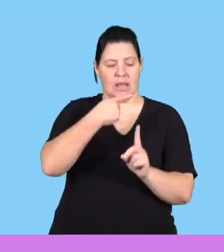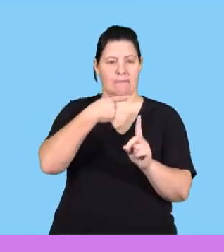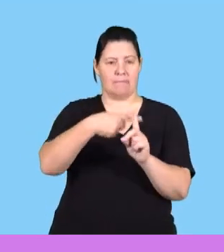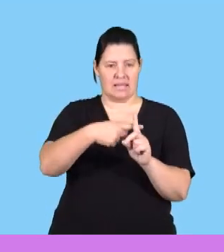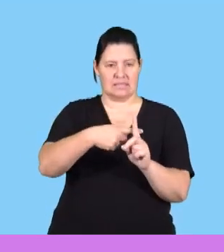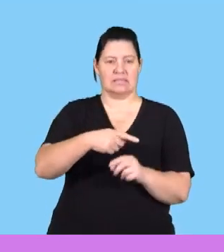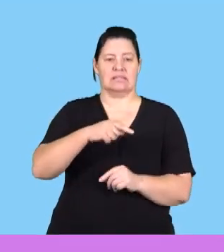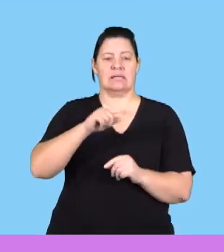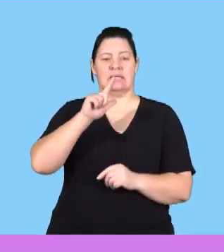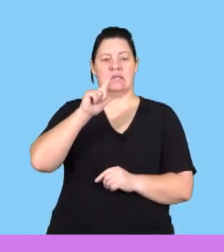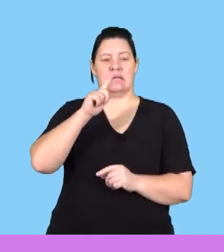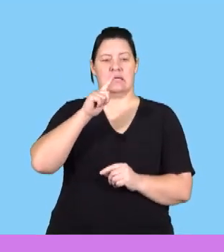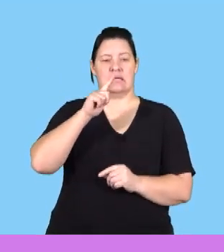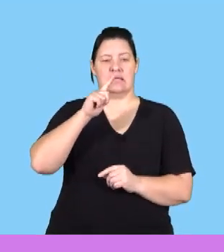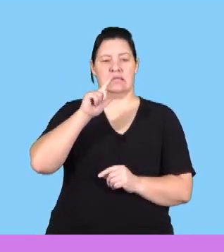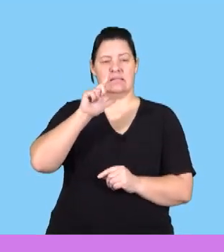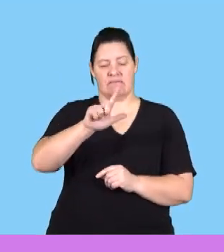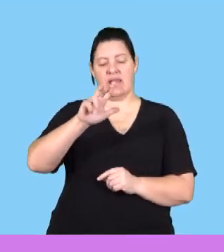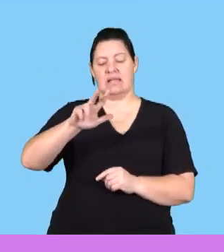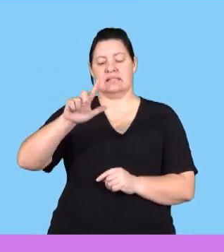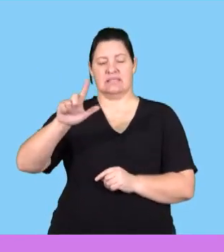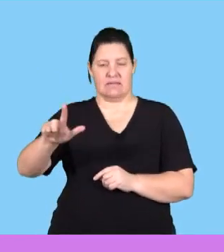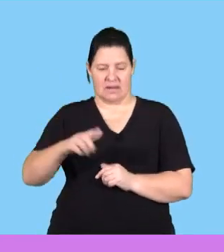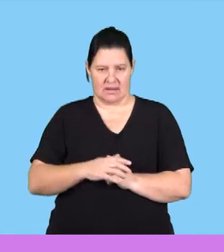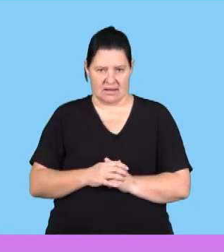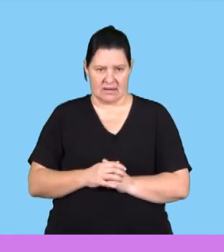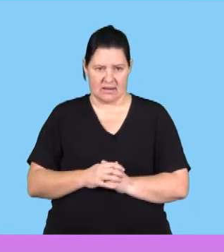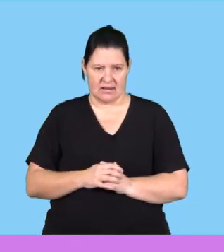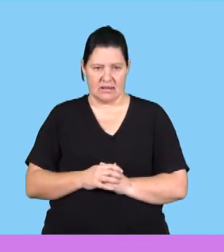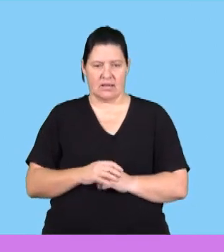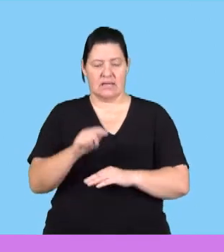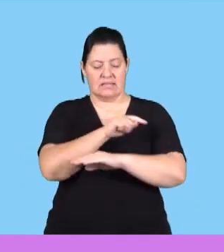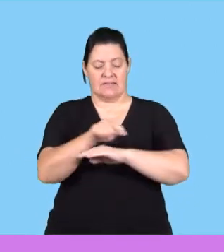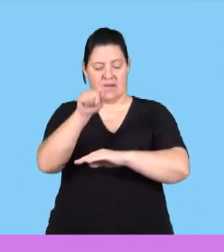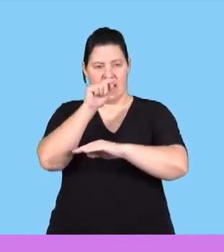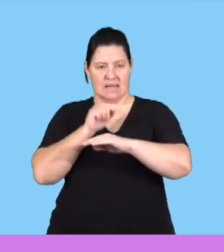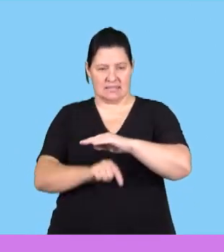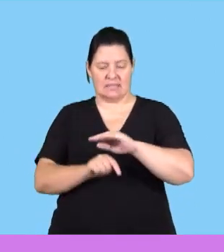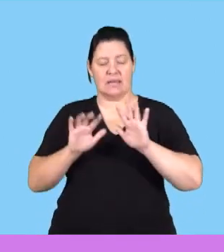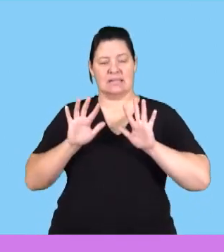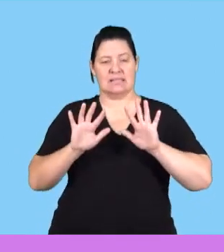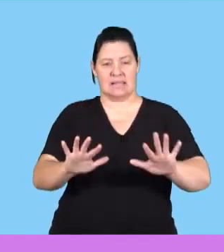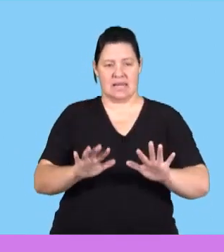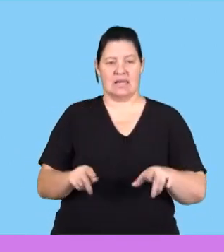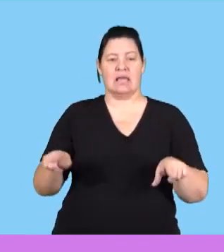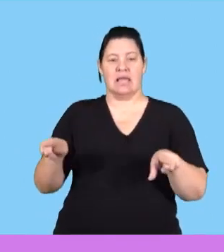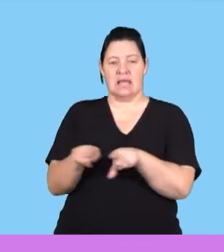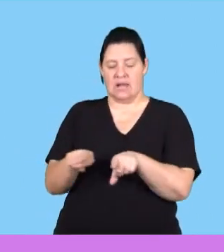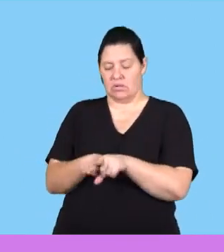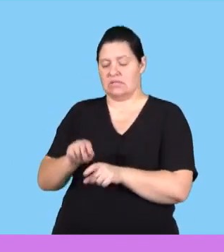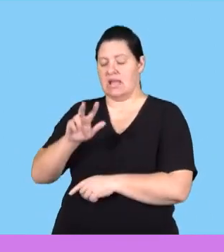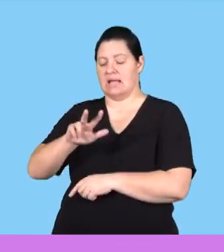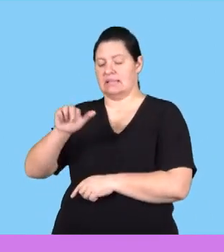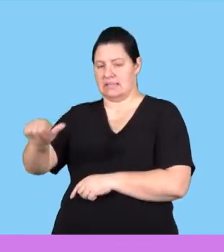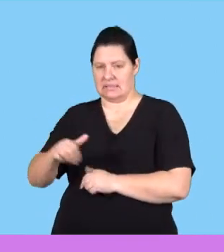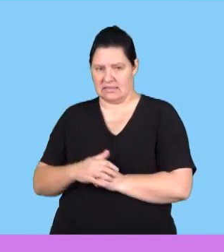it will be J plus 787. That's when I added all these known values. Okay, divided